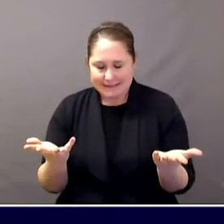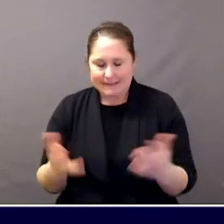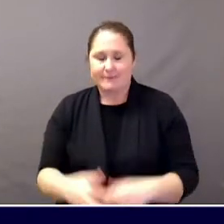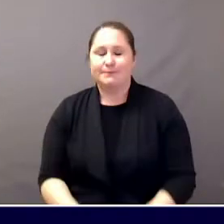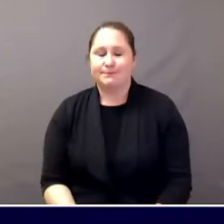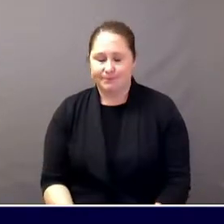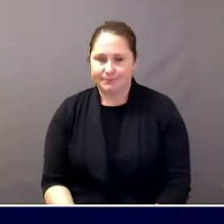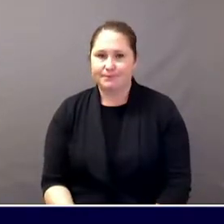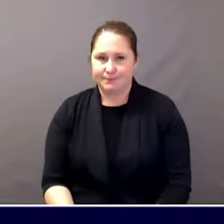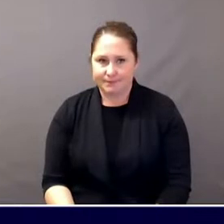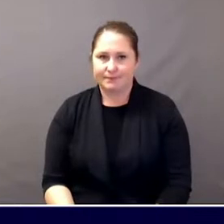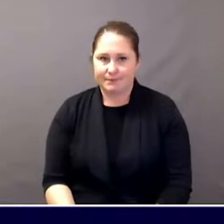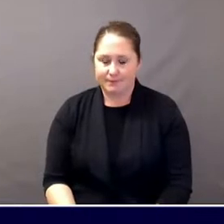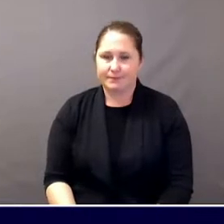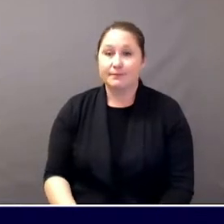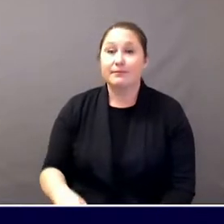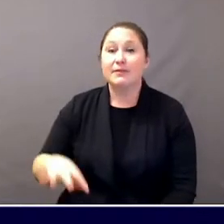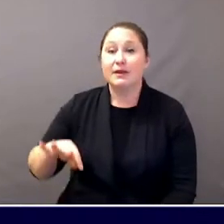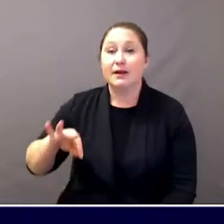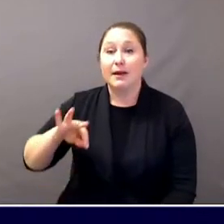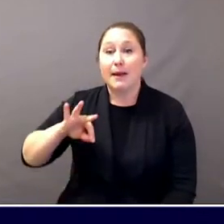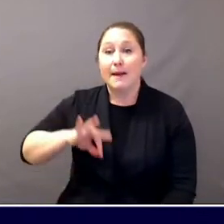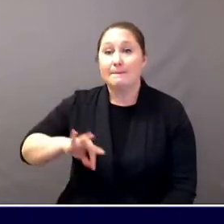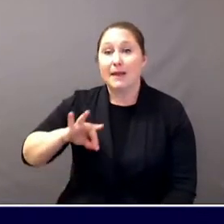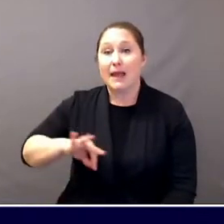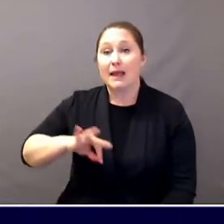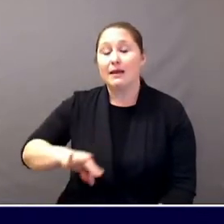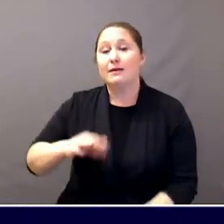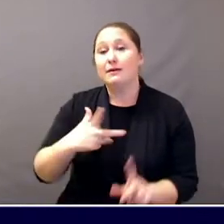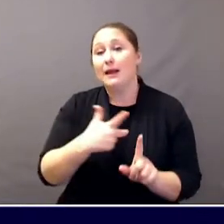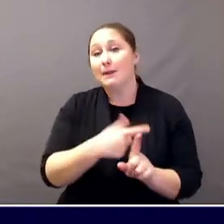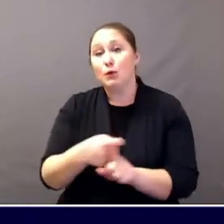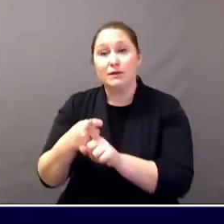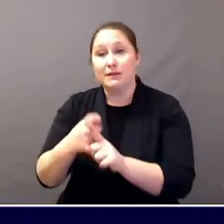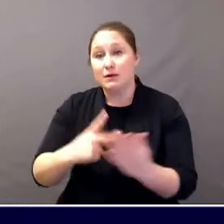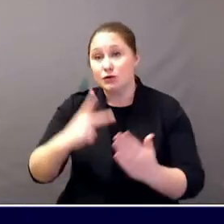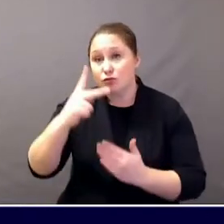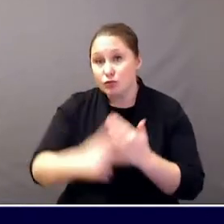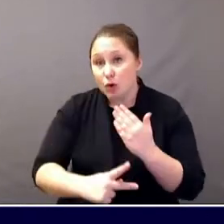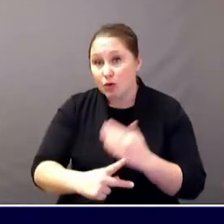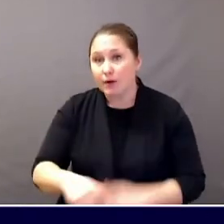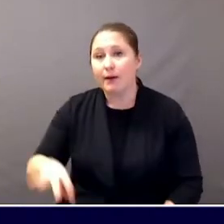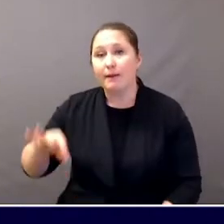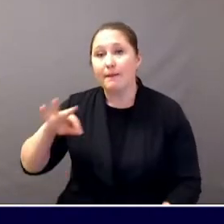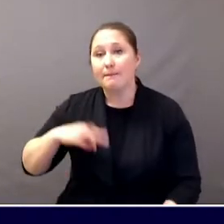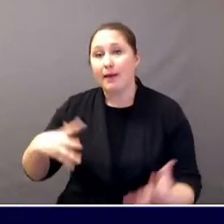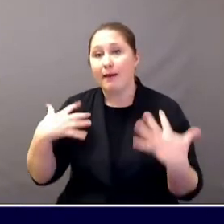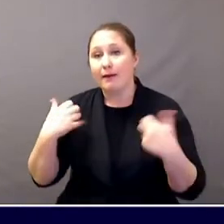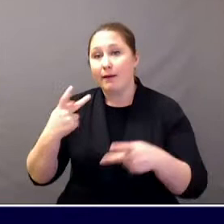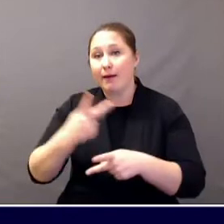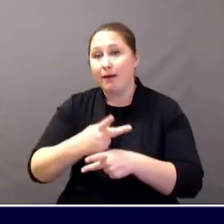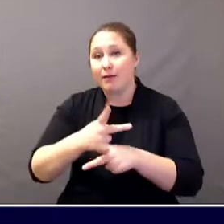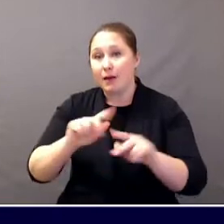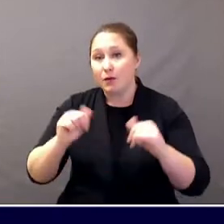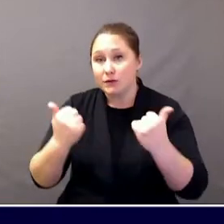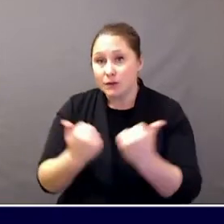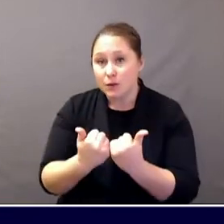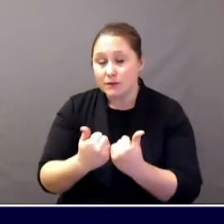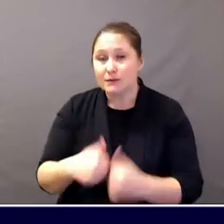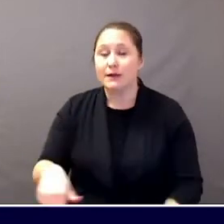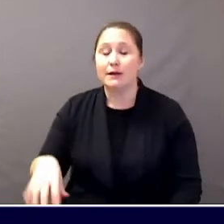after consulting with the Maine Immunization Program, Maine Healthcare Association, Maine Medical Association, the